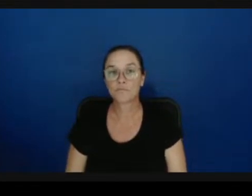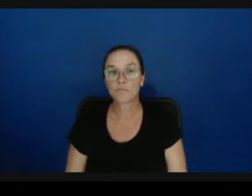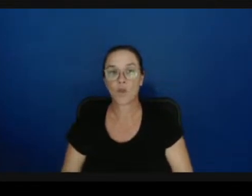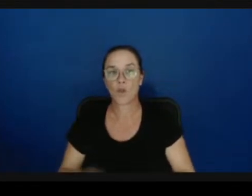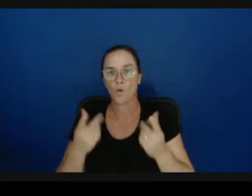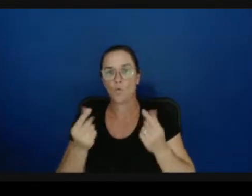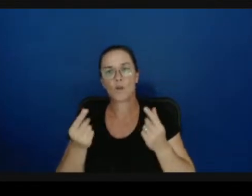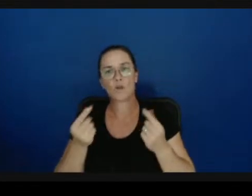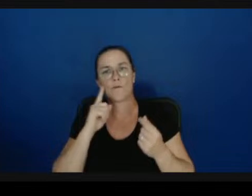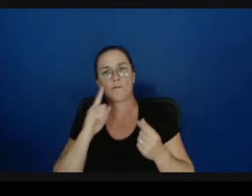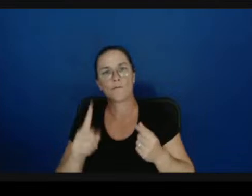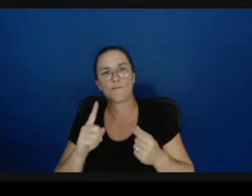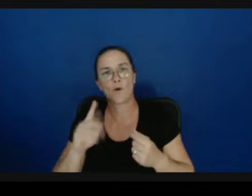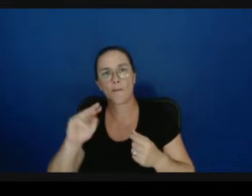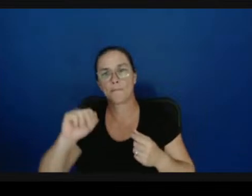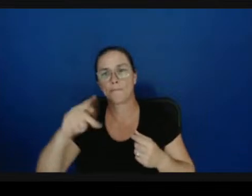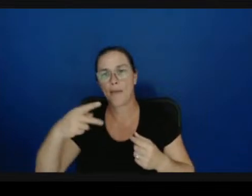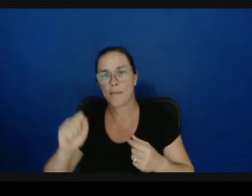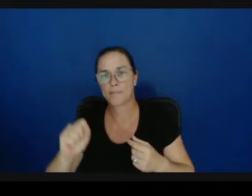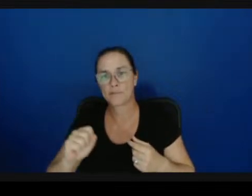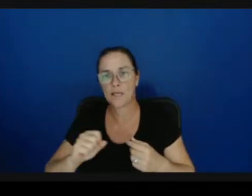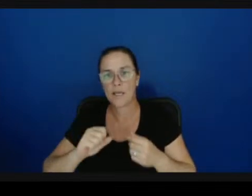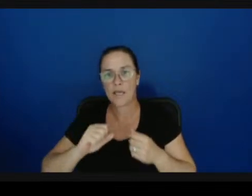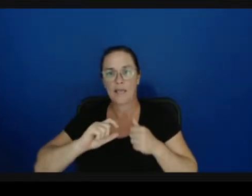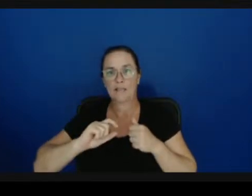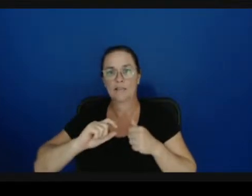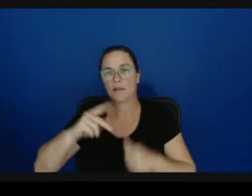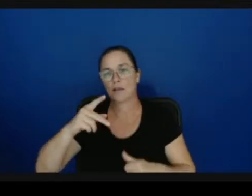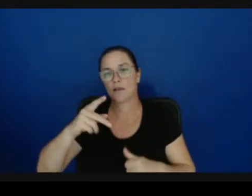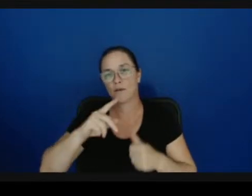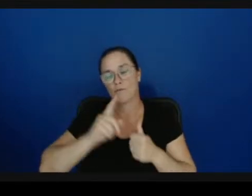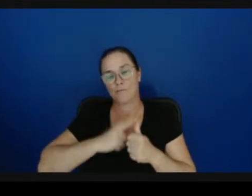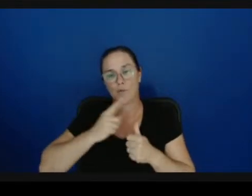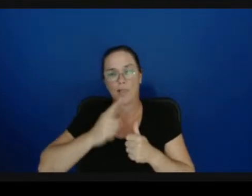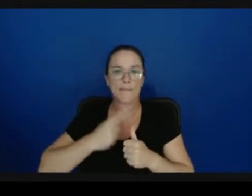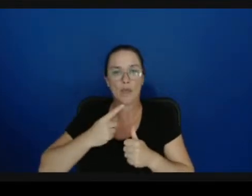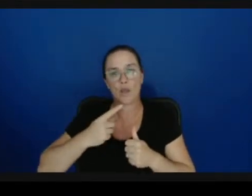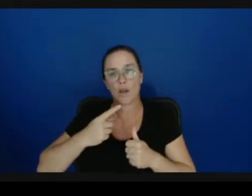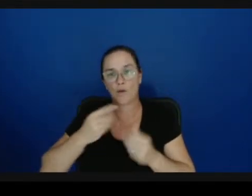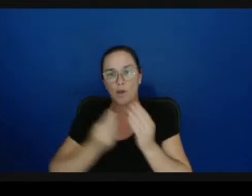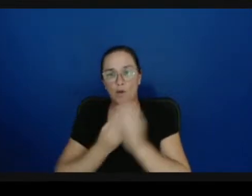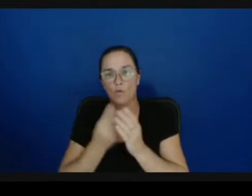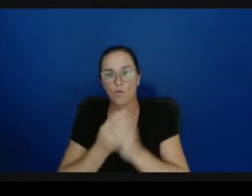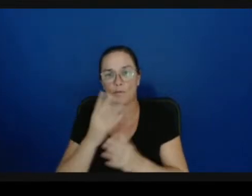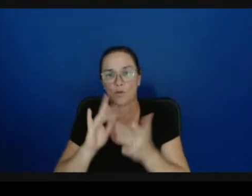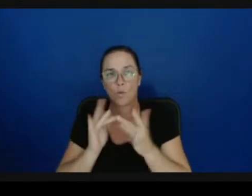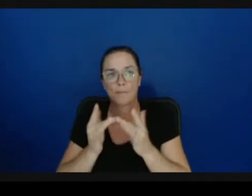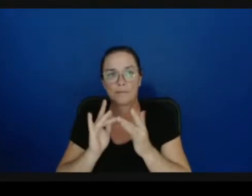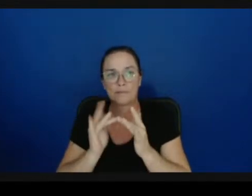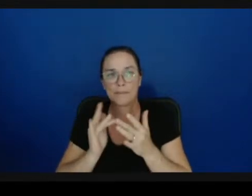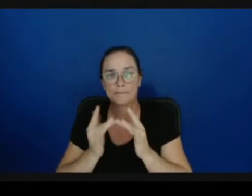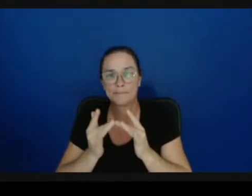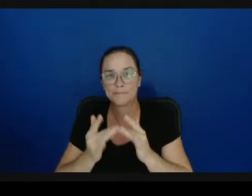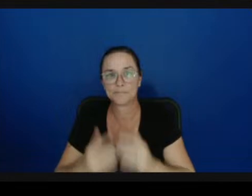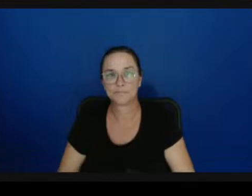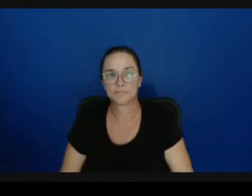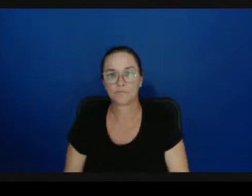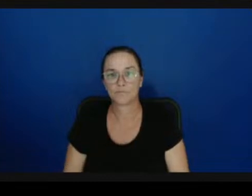is going to this preliminary eruption map website. Oh, just a moment.